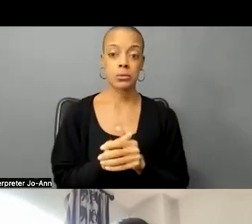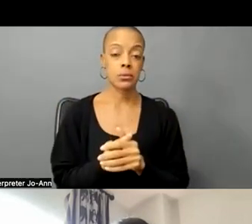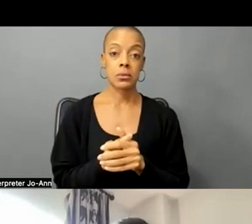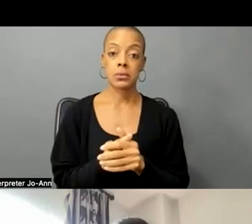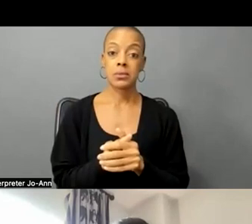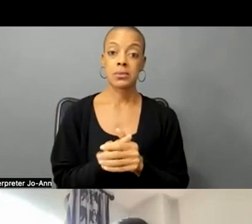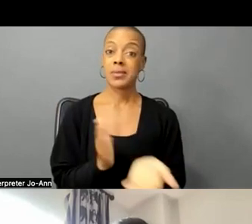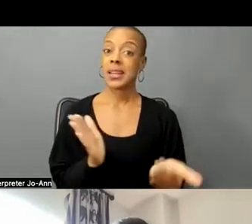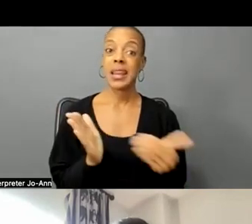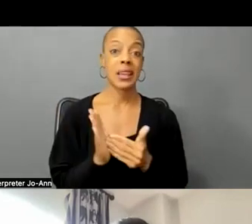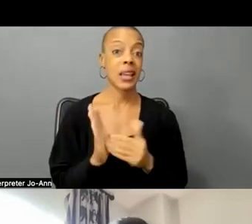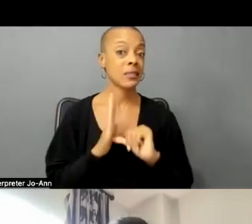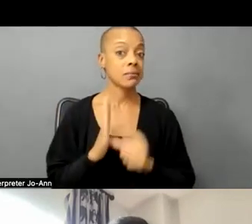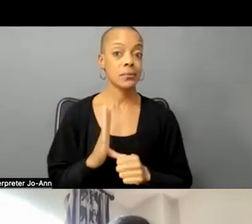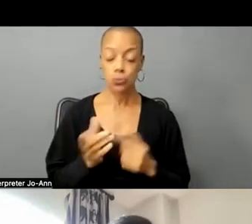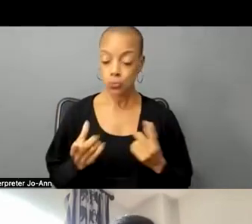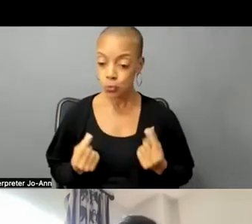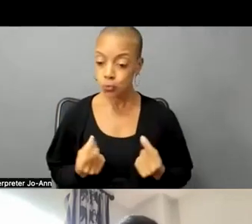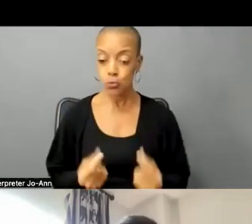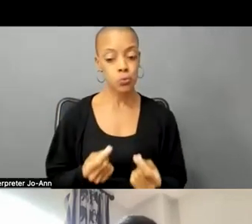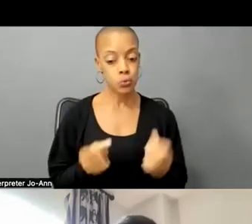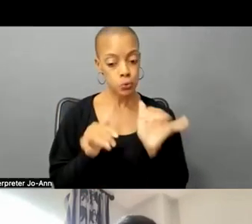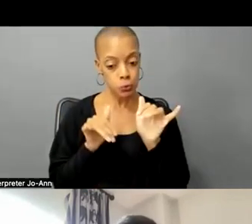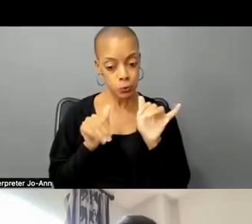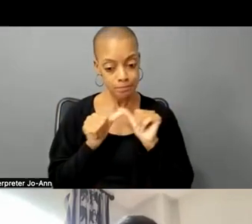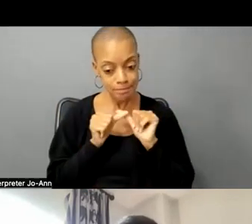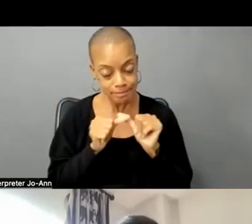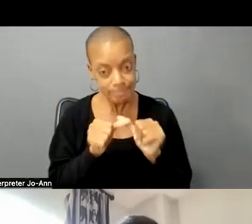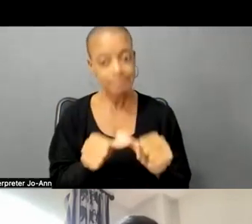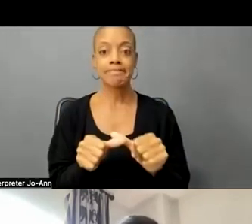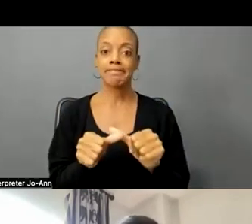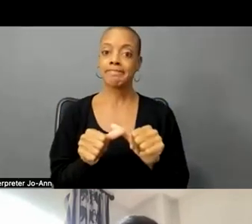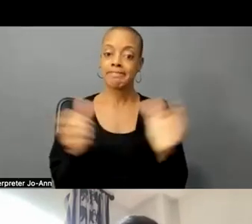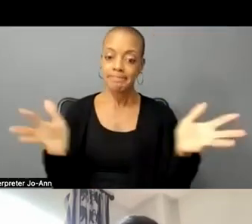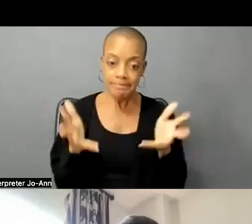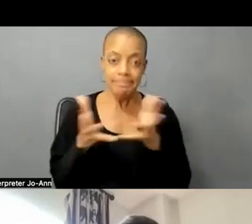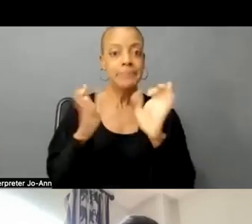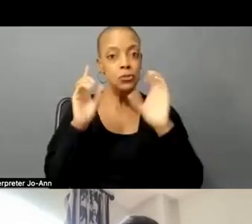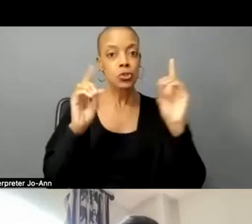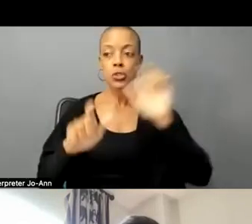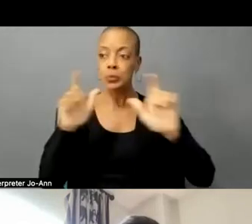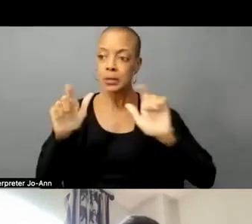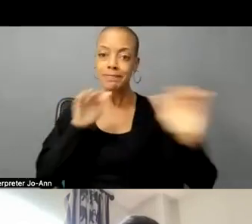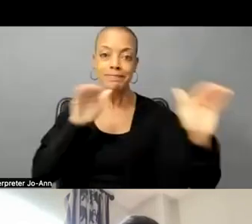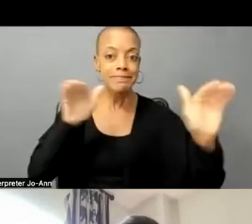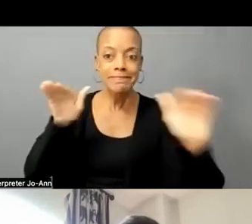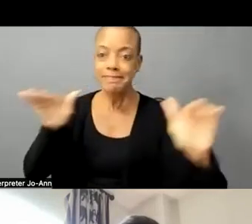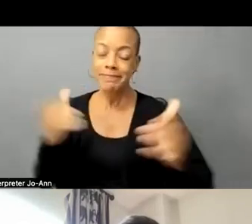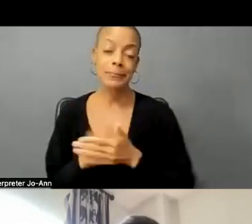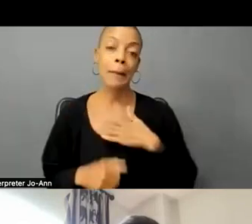do, and just try to keep encouraging and educating people. And yeah, that's my